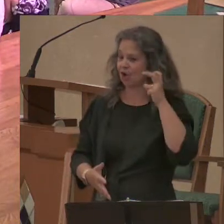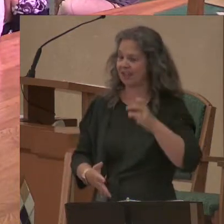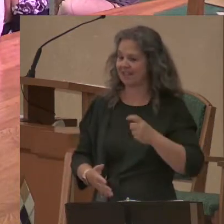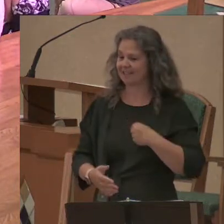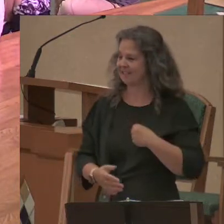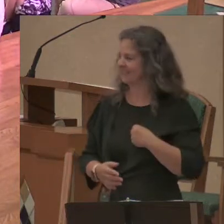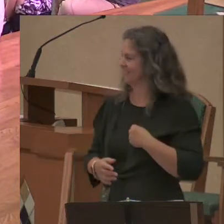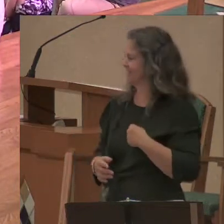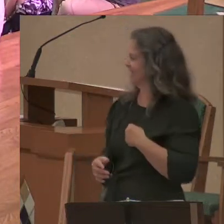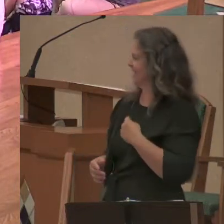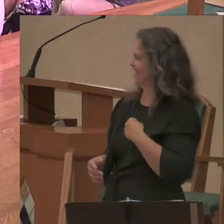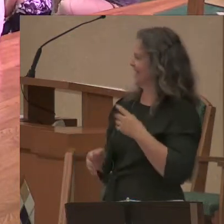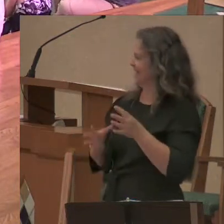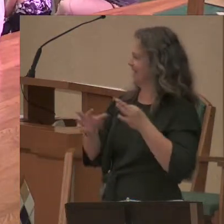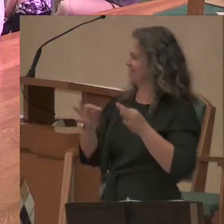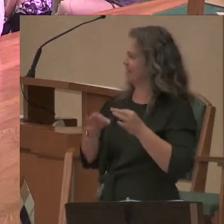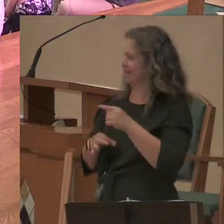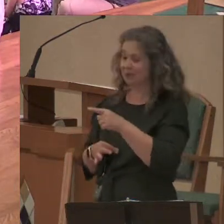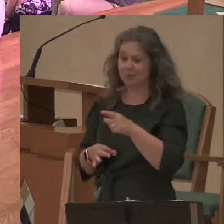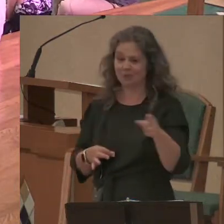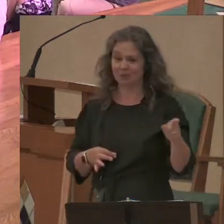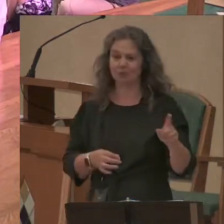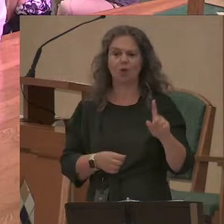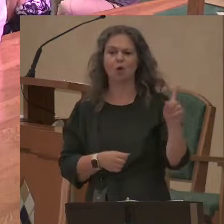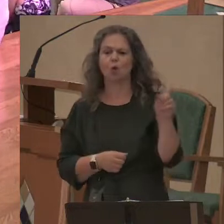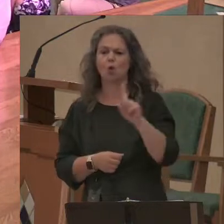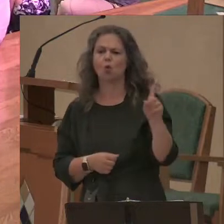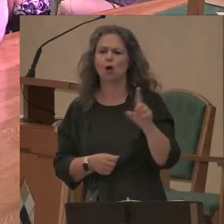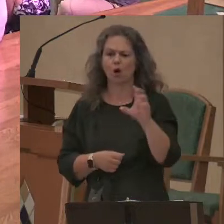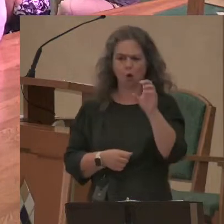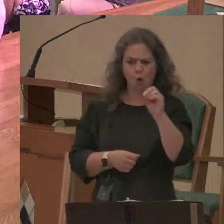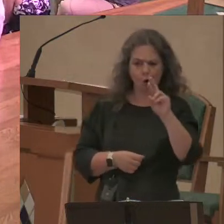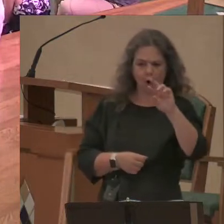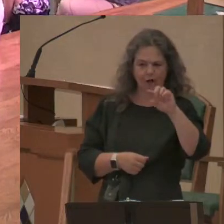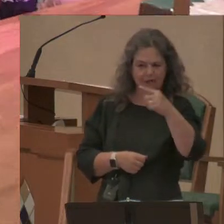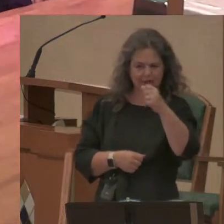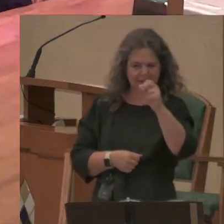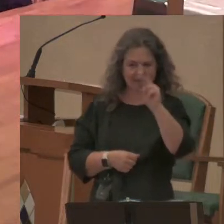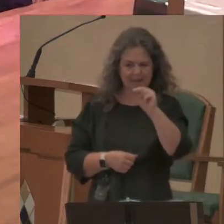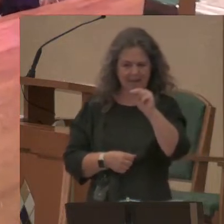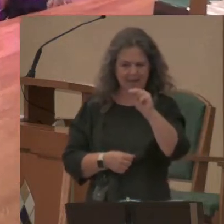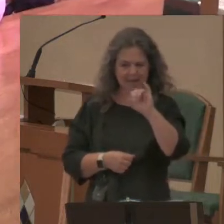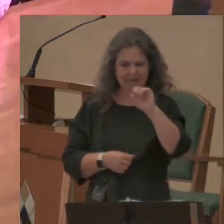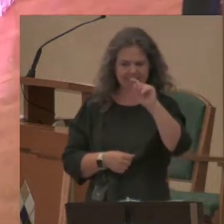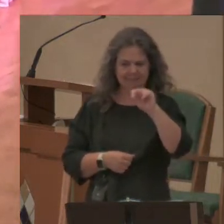Oh, okay. Well, let me explain it to you. So where is the organist usually sitting?